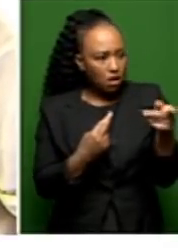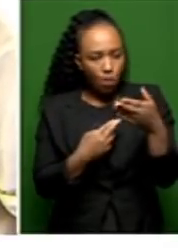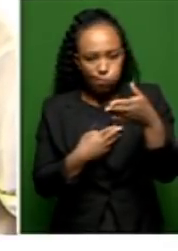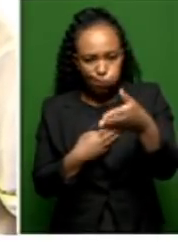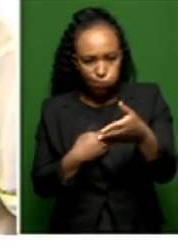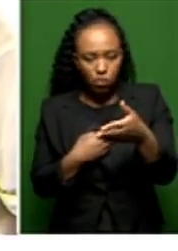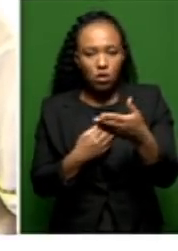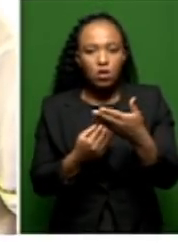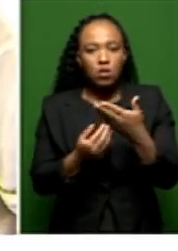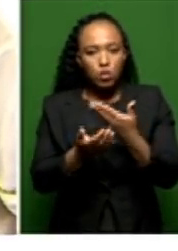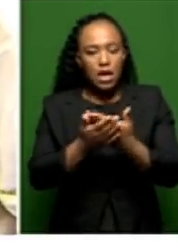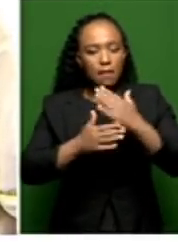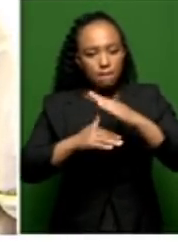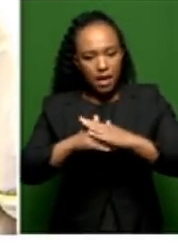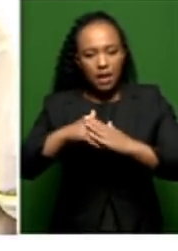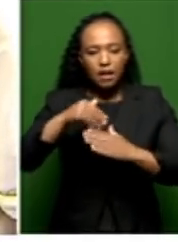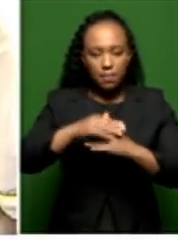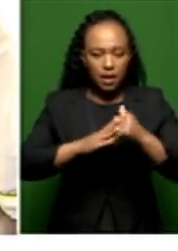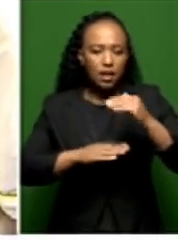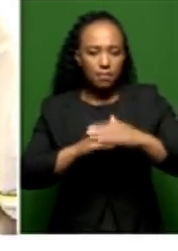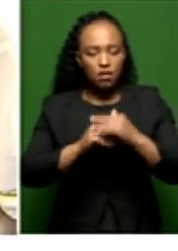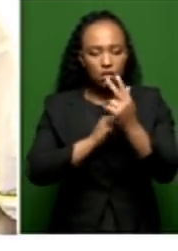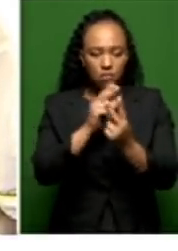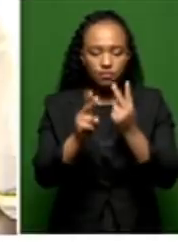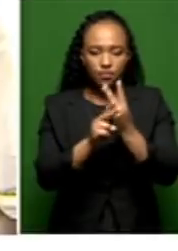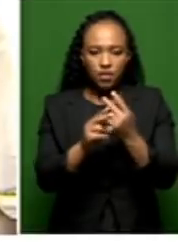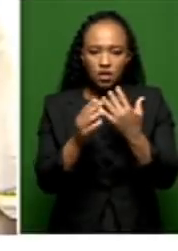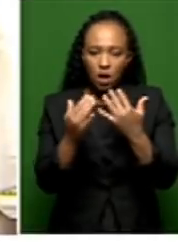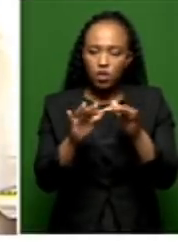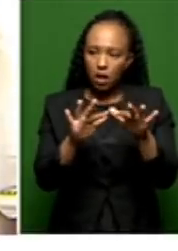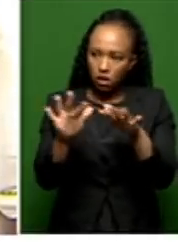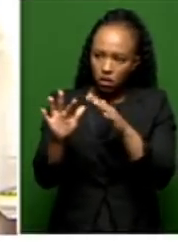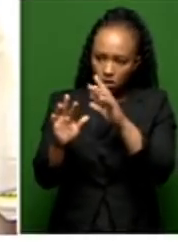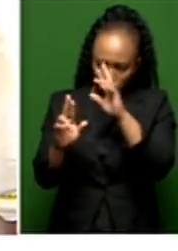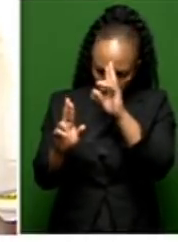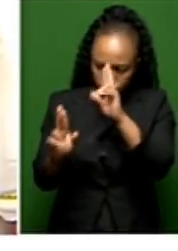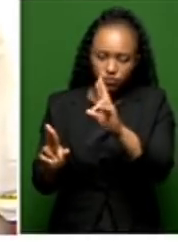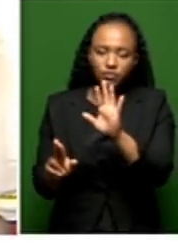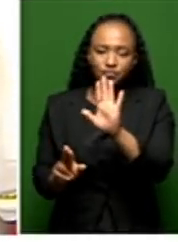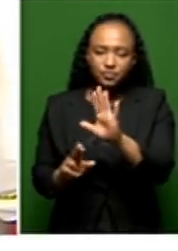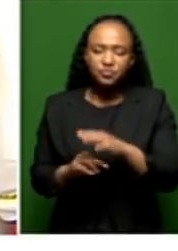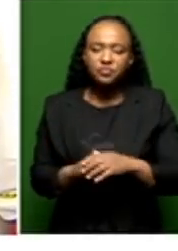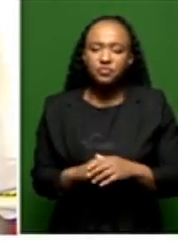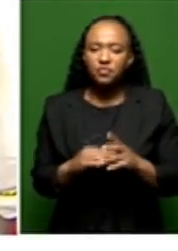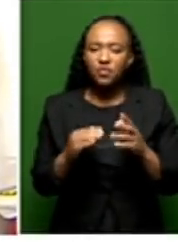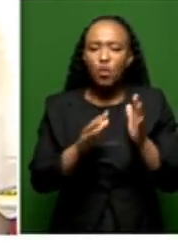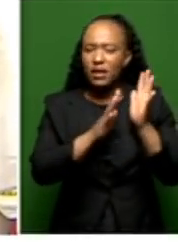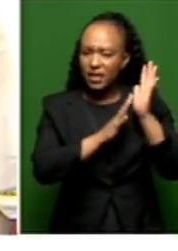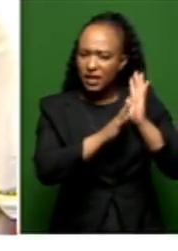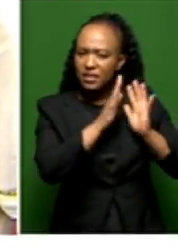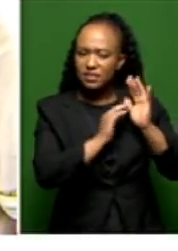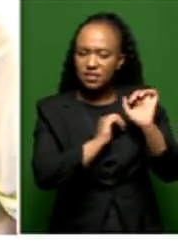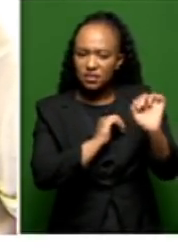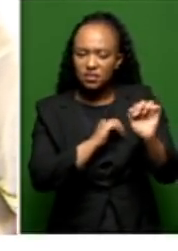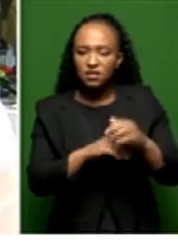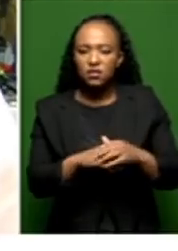will rebuild and become a force to be reckoned with in terms of your history. The